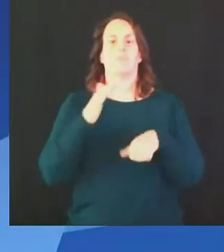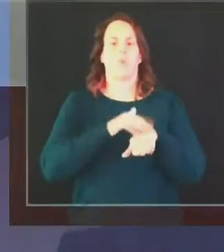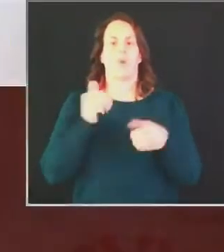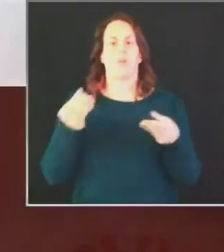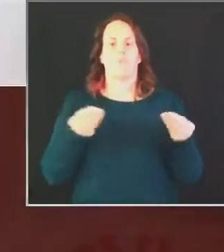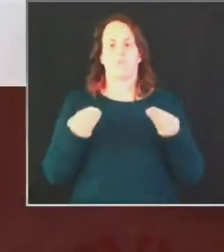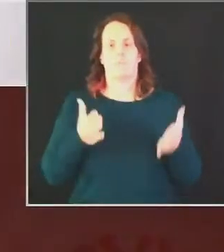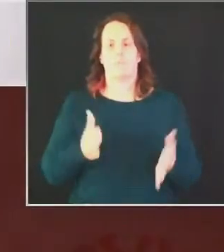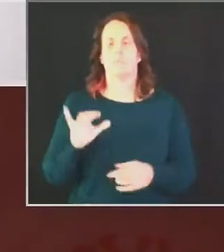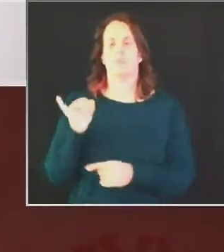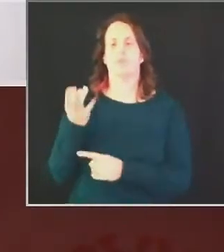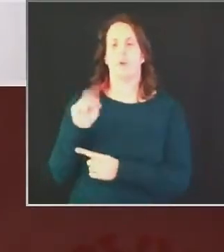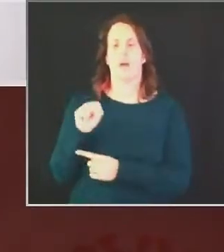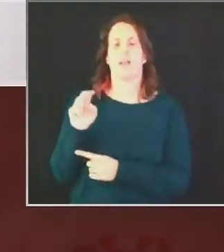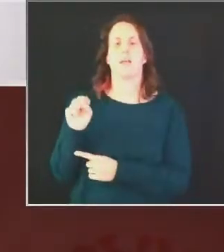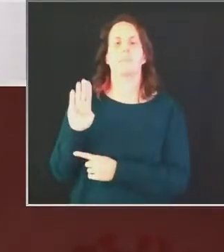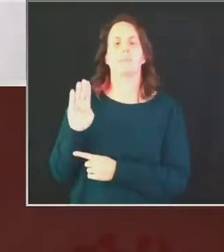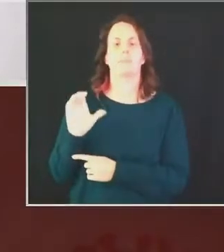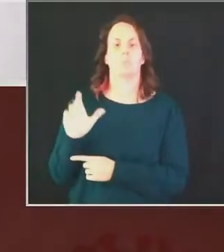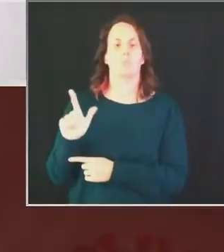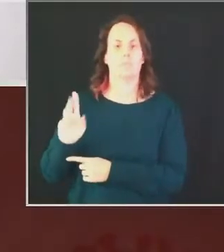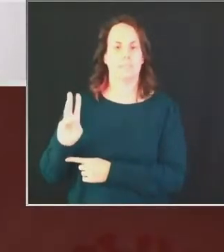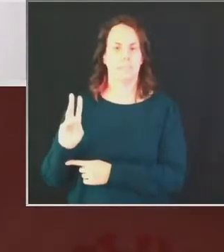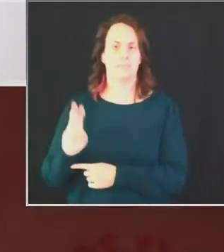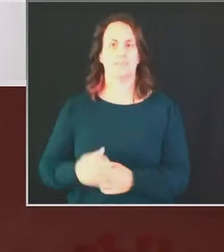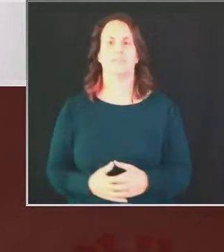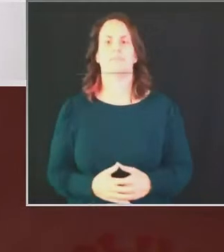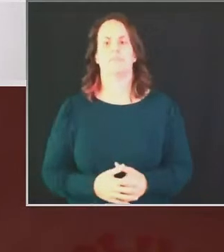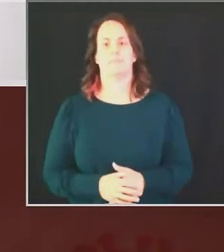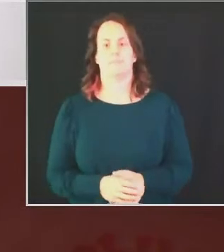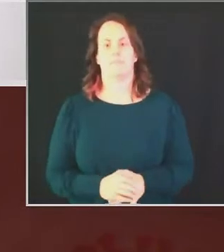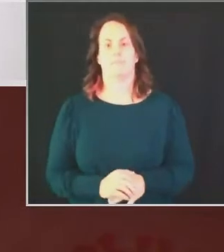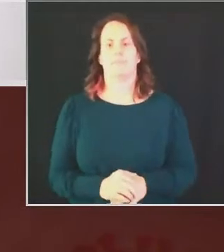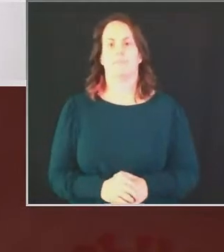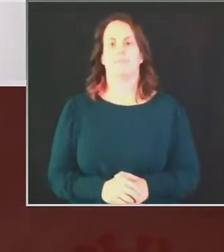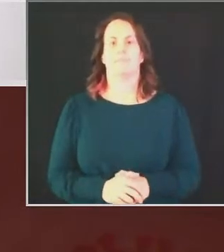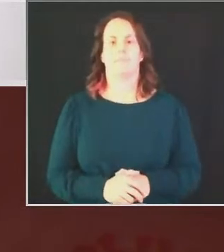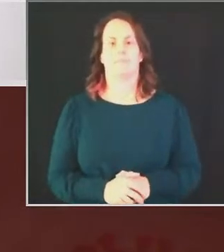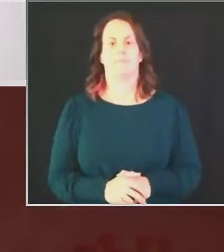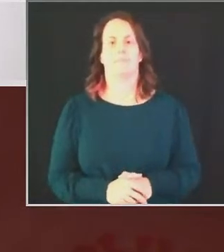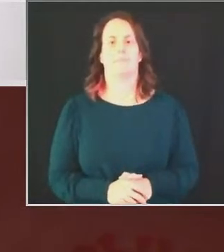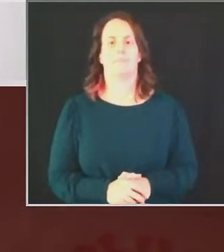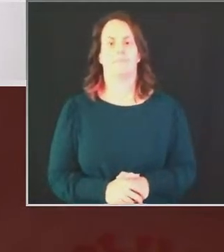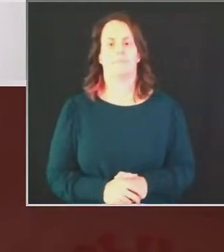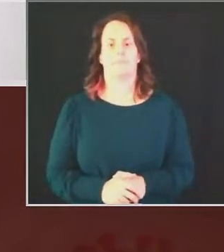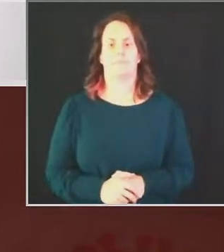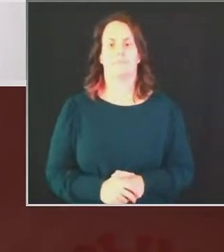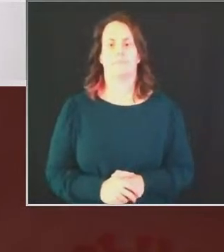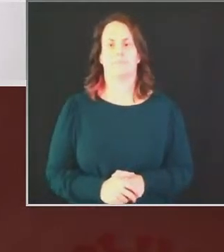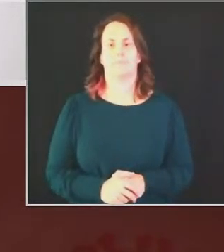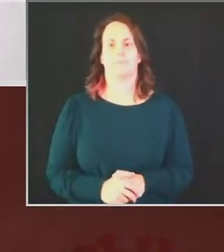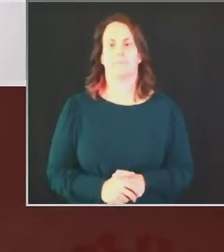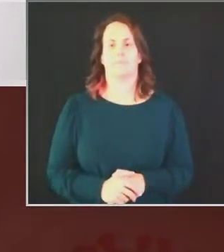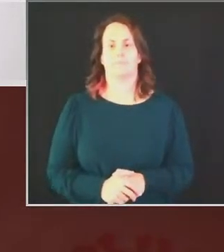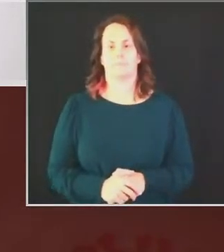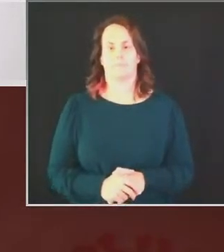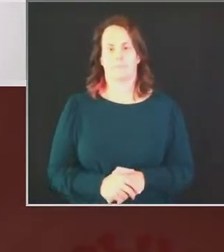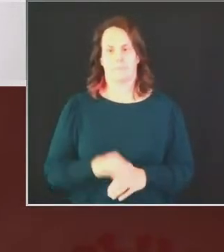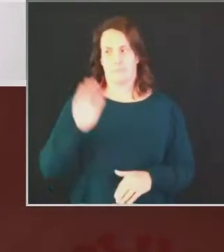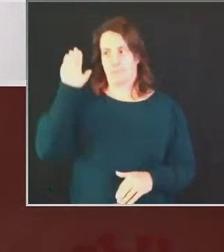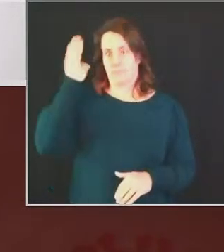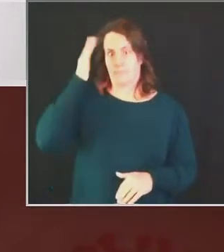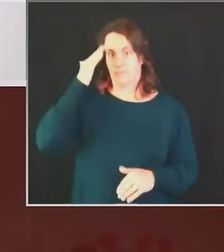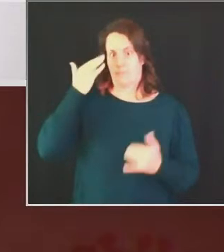Yes. At one point, relatively recently, it seemed like community spread was primarily being blamed on private gatherings.